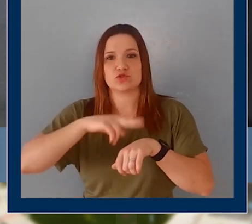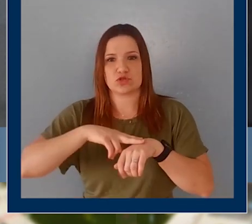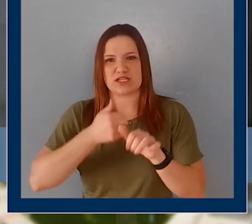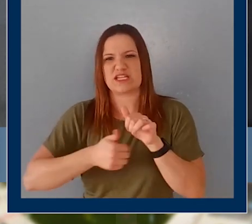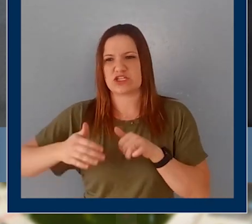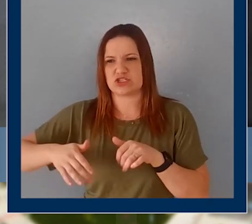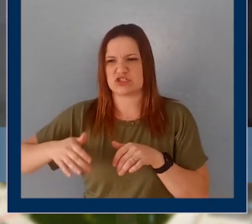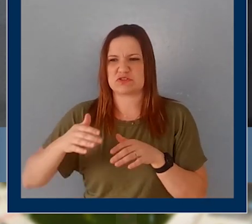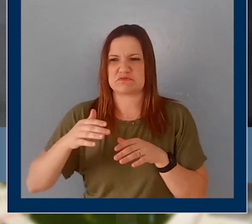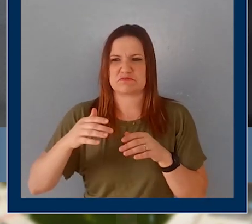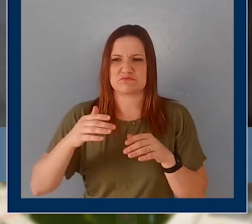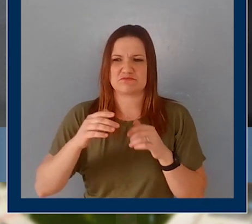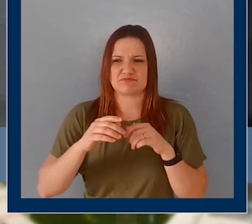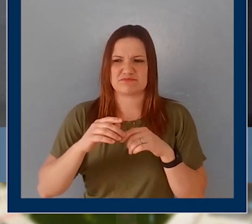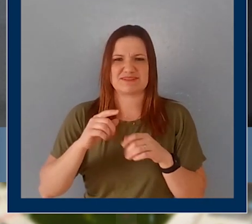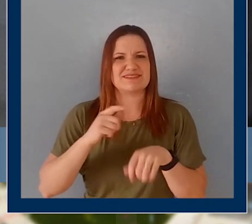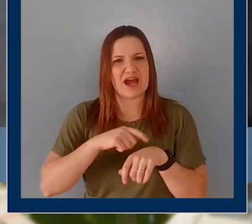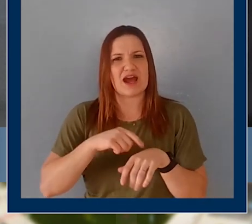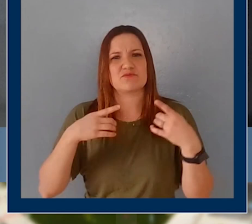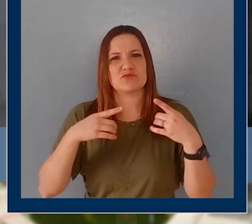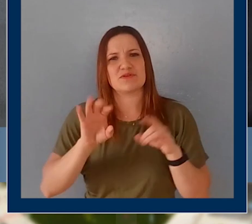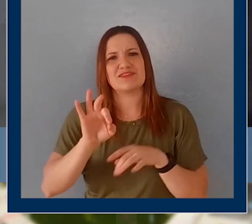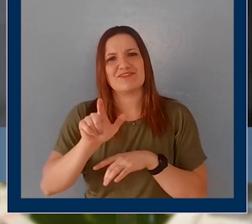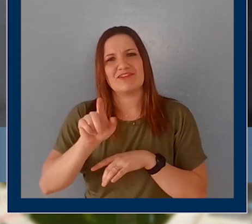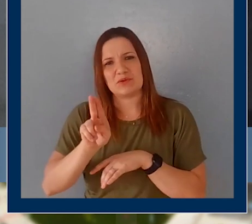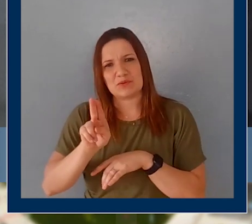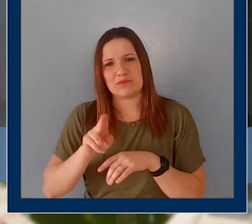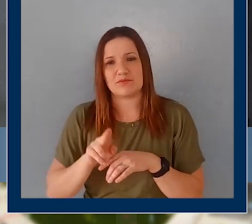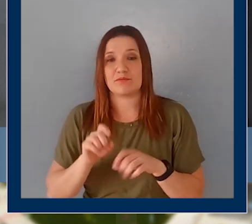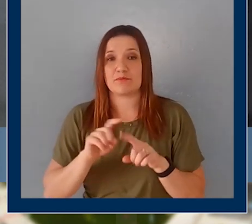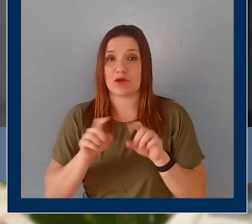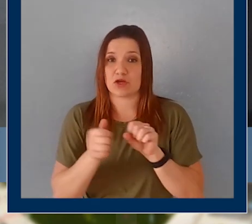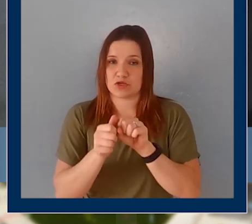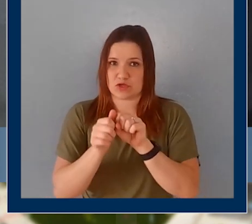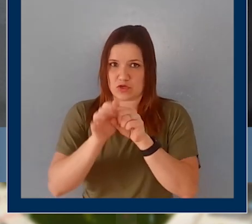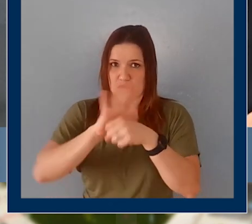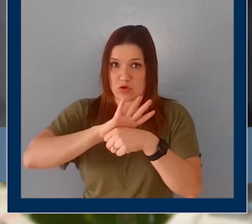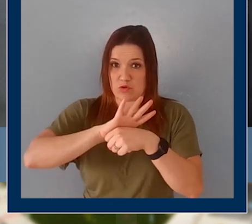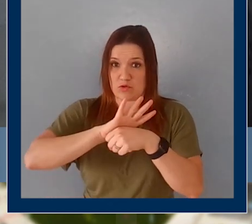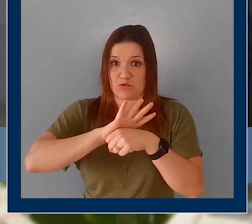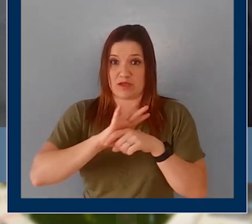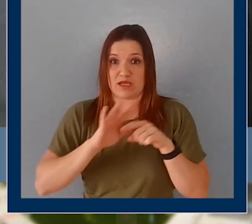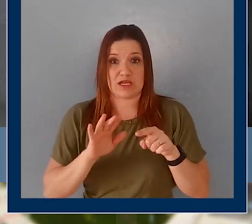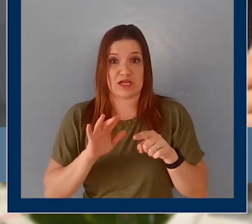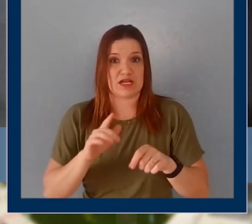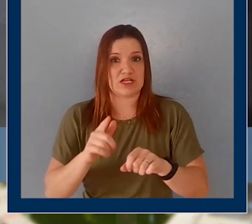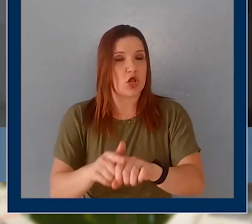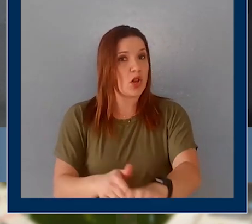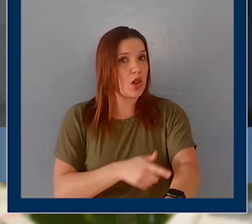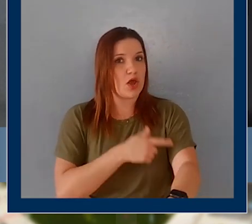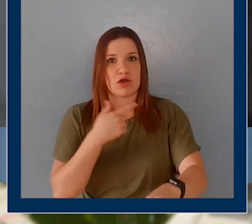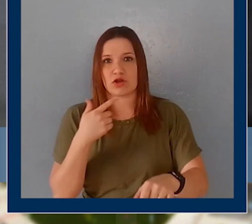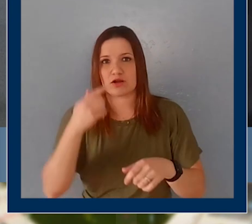why that number is always of interest is people say, well, how does that compare to the flu? You know, if the flu runs October 1st to